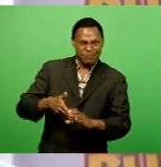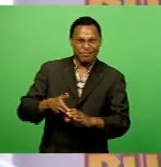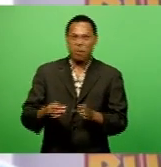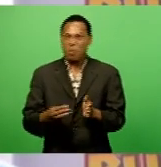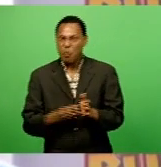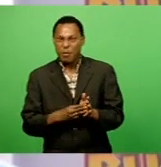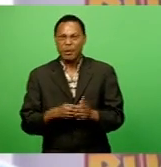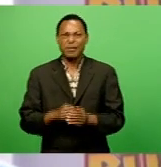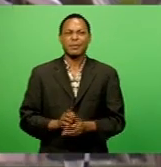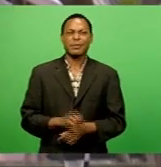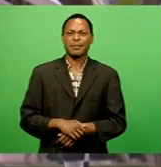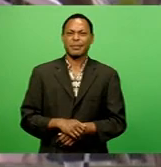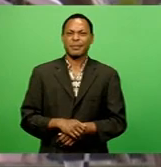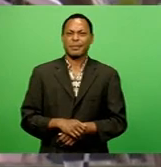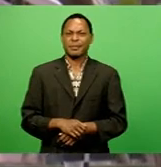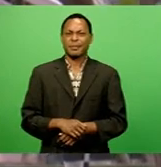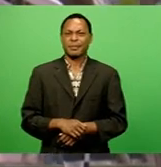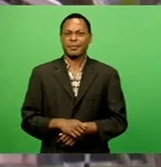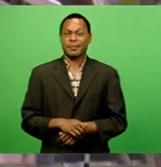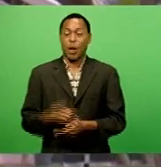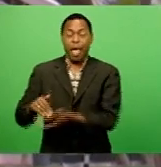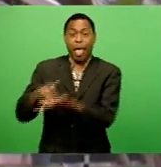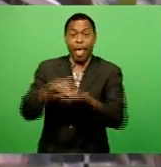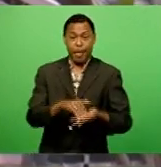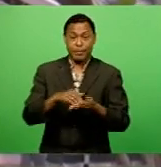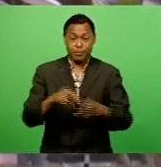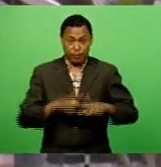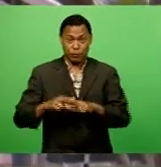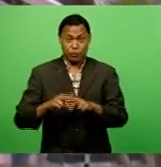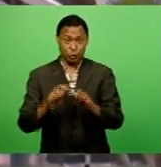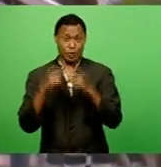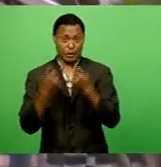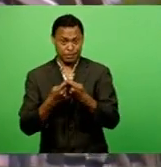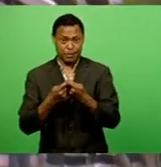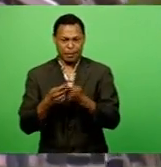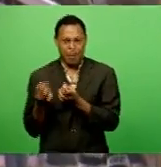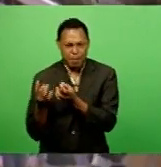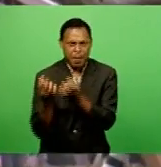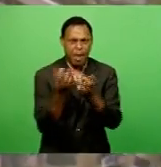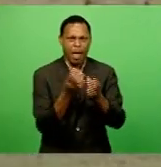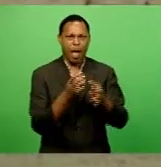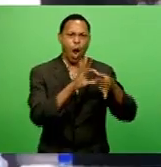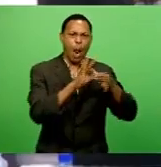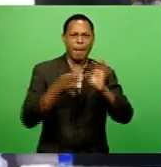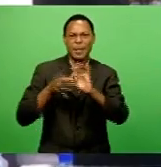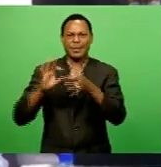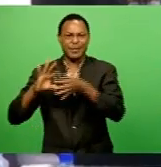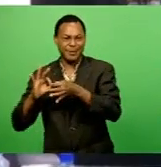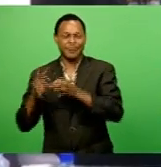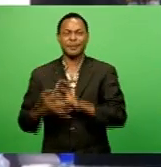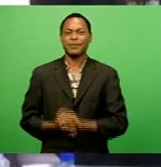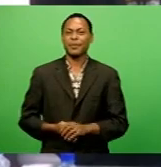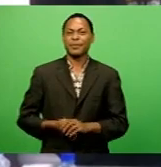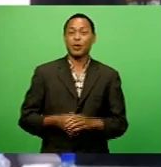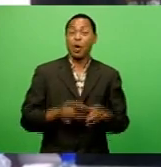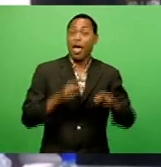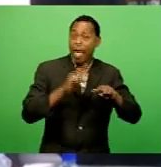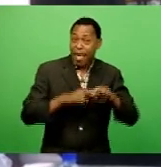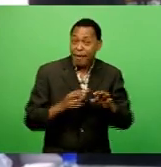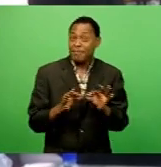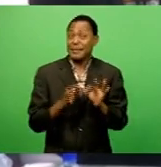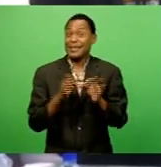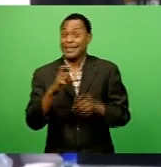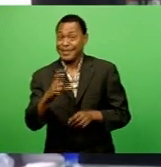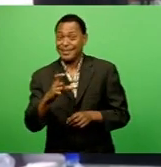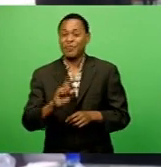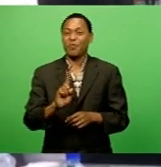our Fiji team prepare towards the Olympics. The FBC is giving back to Fijians, and live rugby